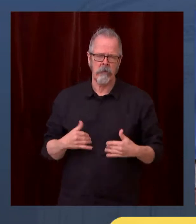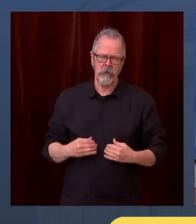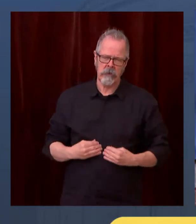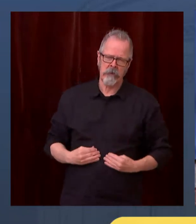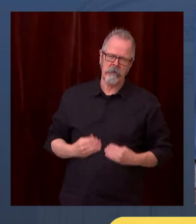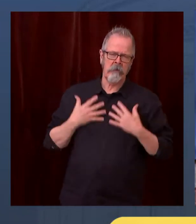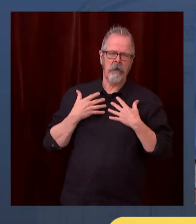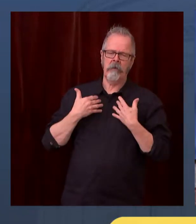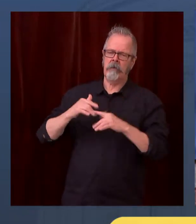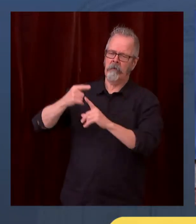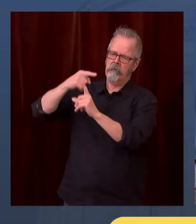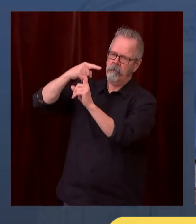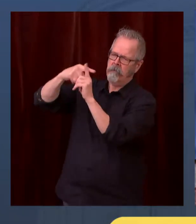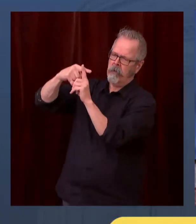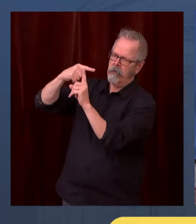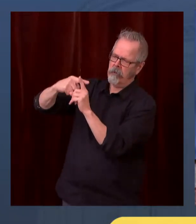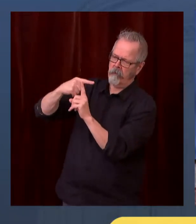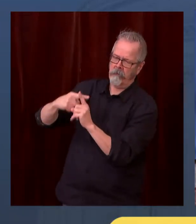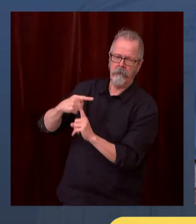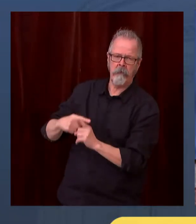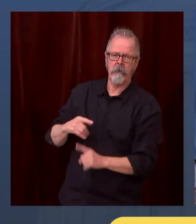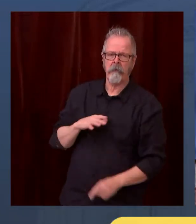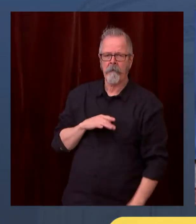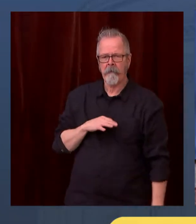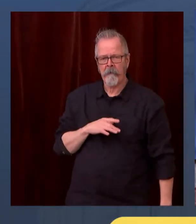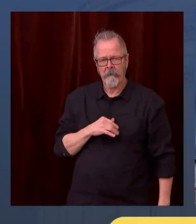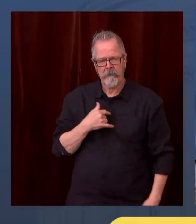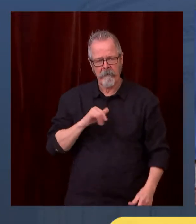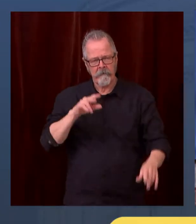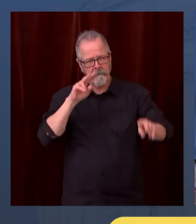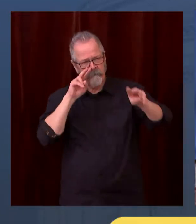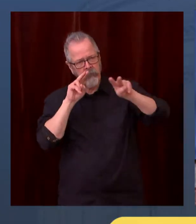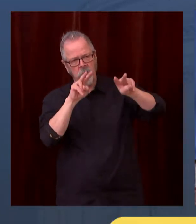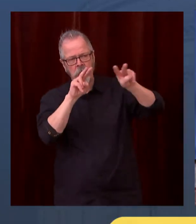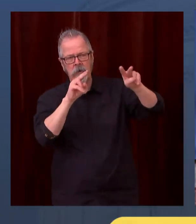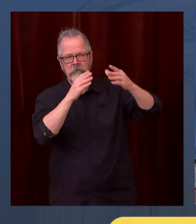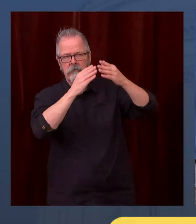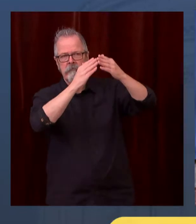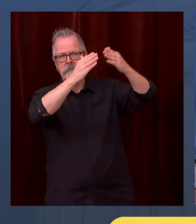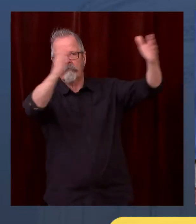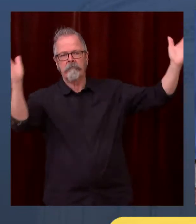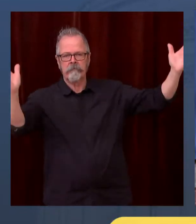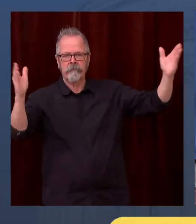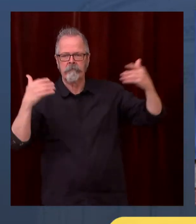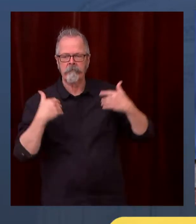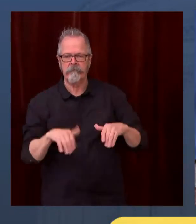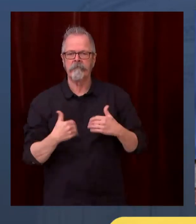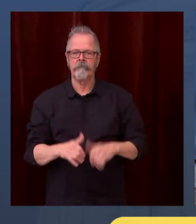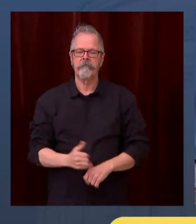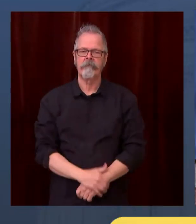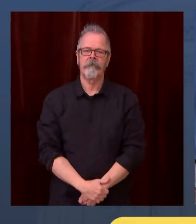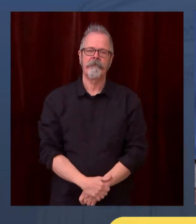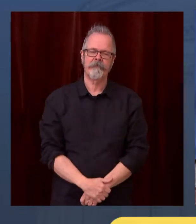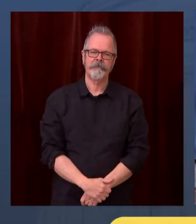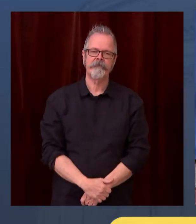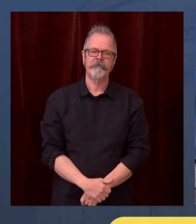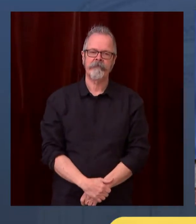I hope that that will increase. A comment on one of our big days in American history, the Super